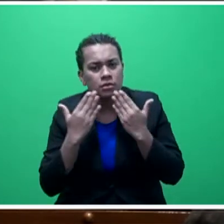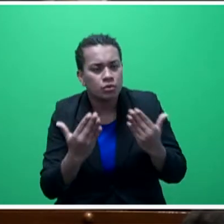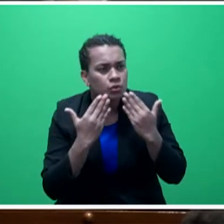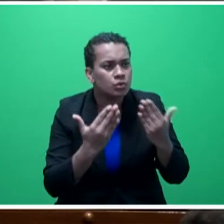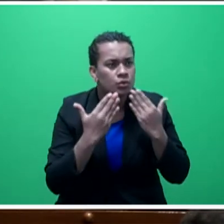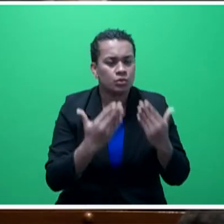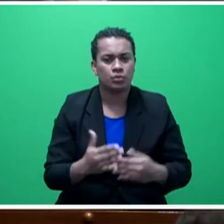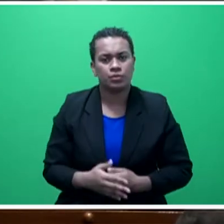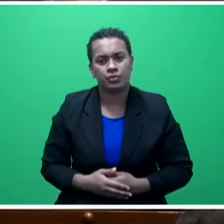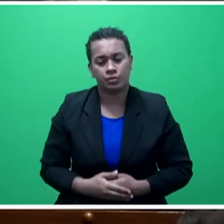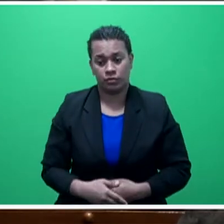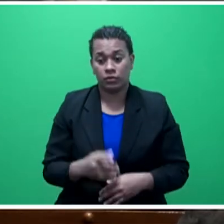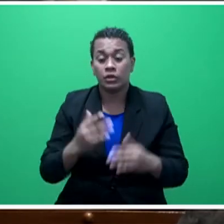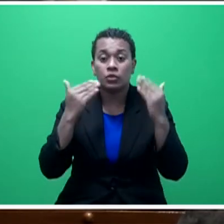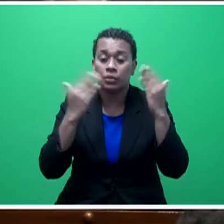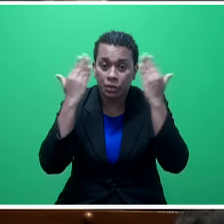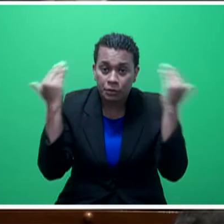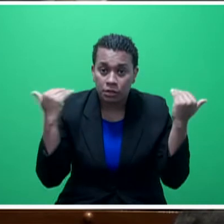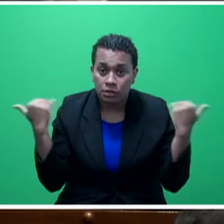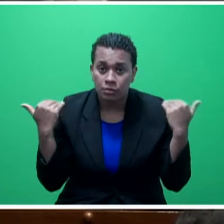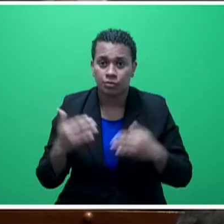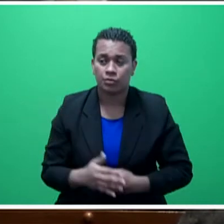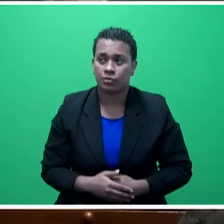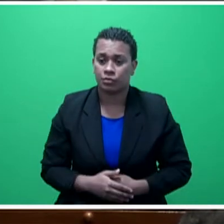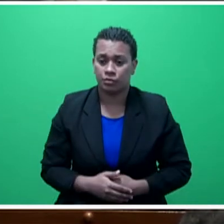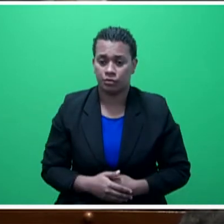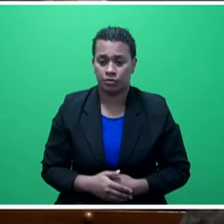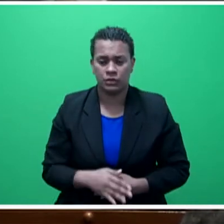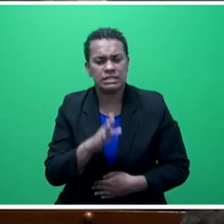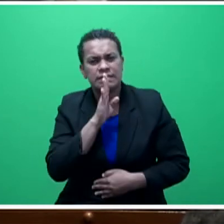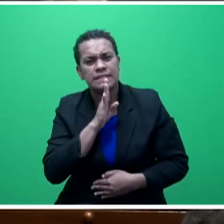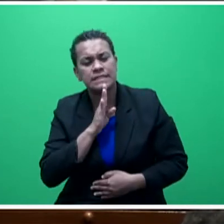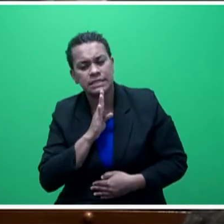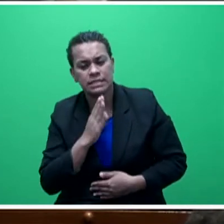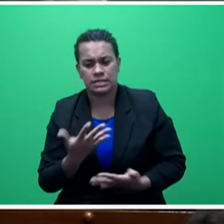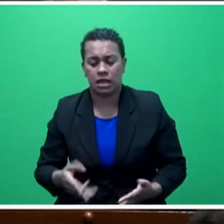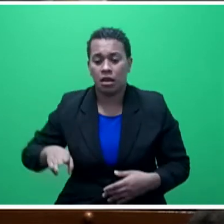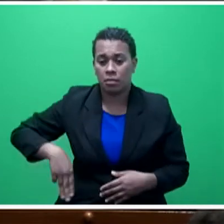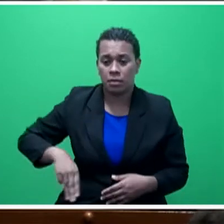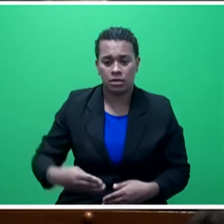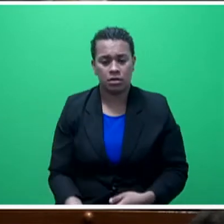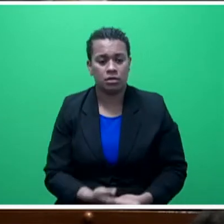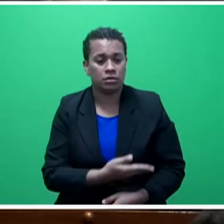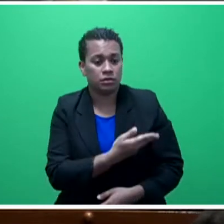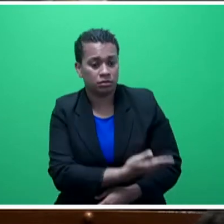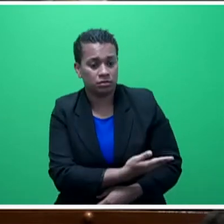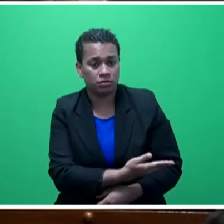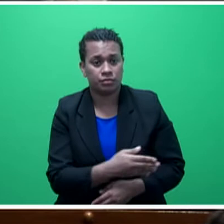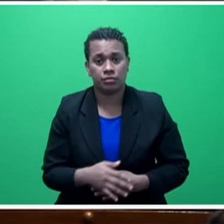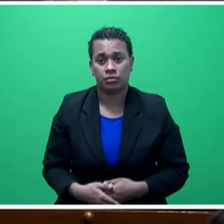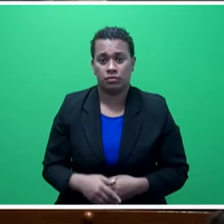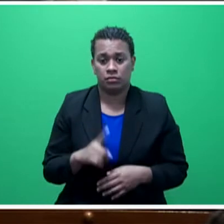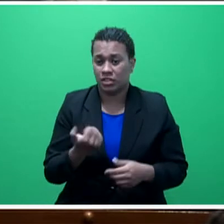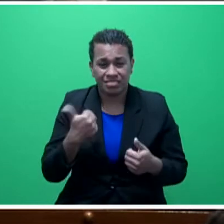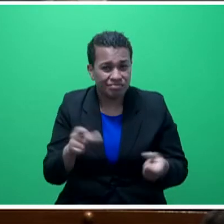Mr. Speaker, sir, it is rather unfortunate that the members of the opposition fail to understand the